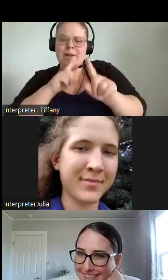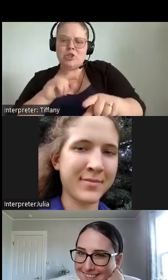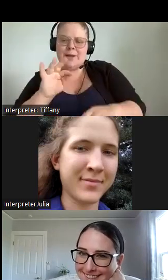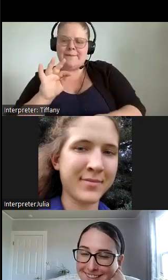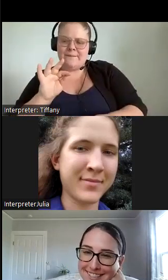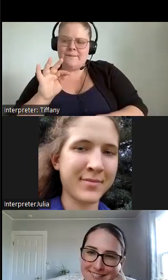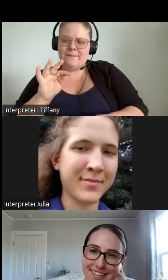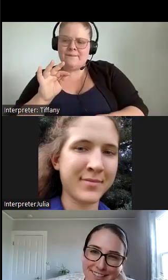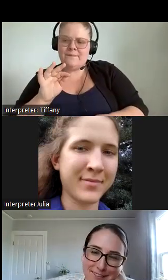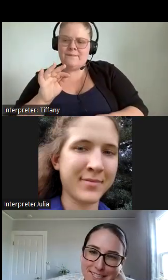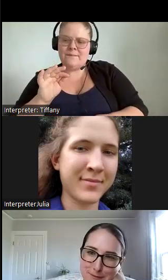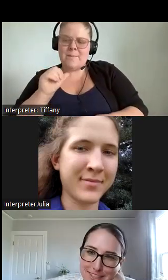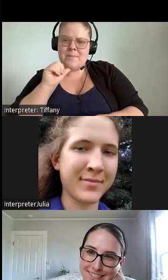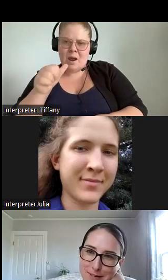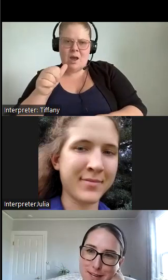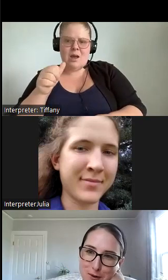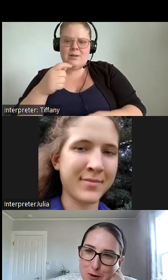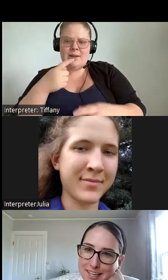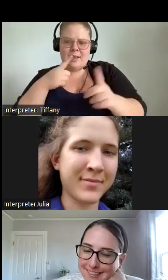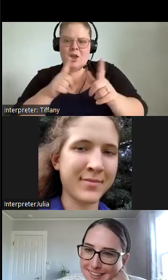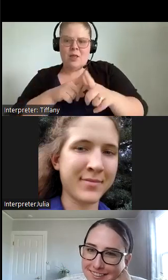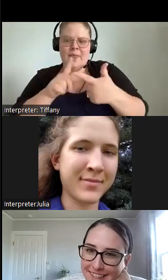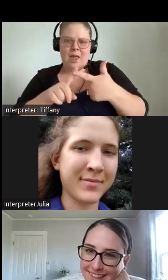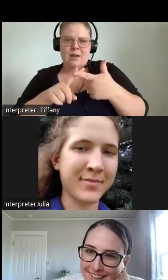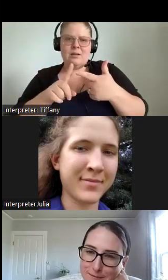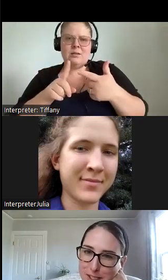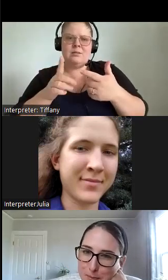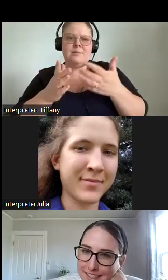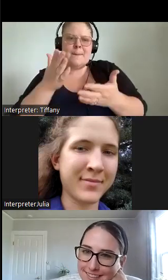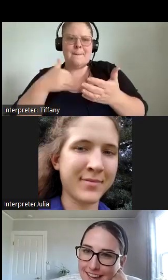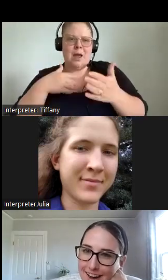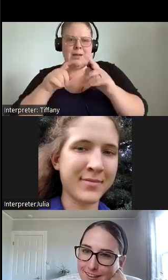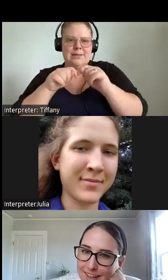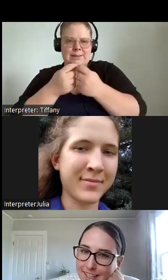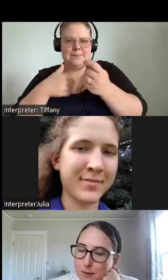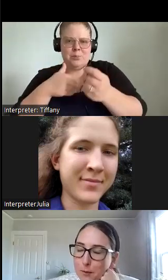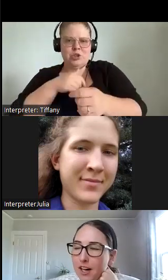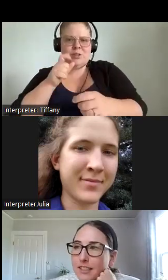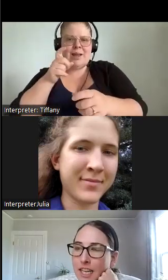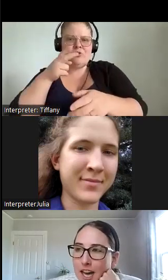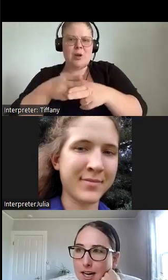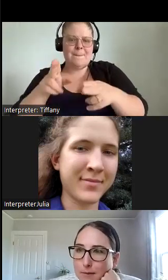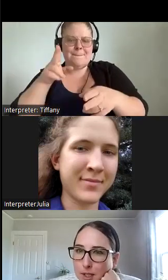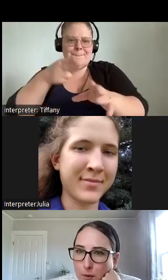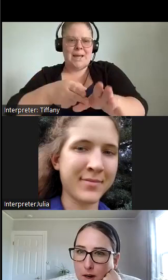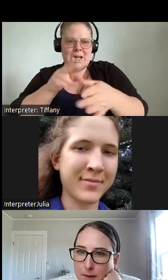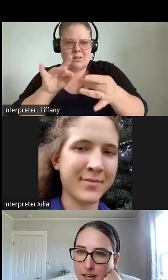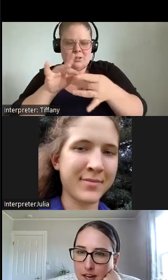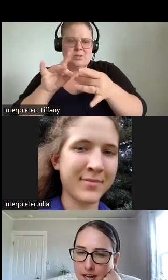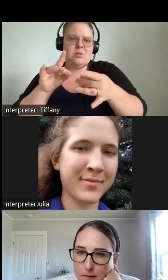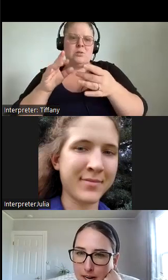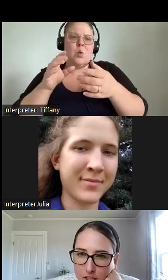there, I'll see if any of my team members can jump in, or we can certainly touch base offline as well.